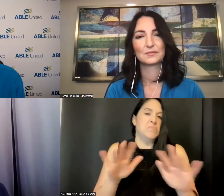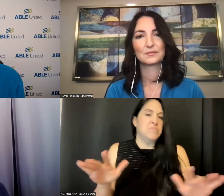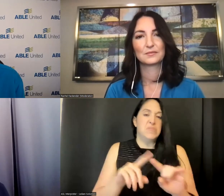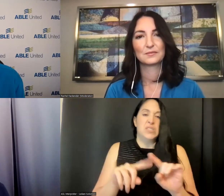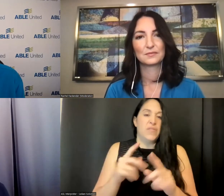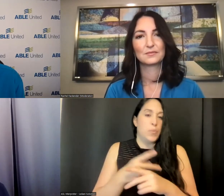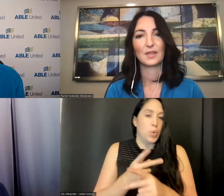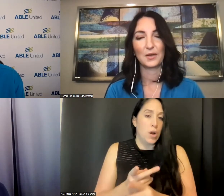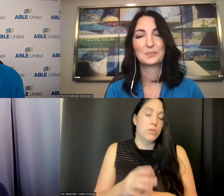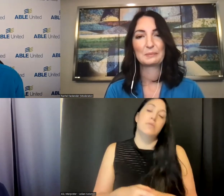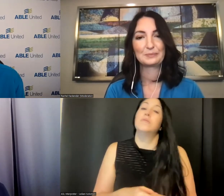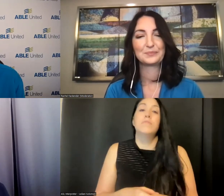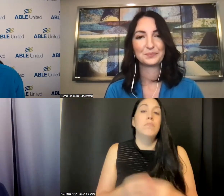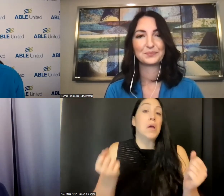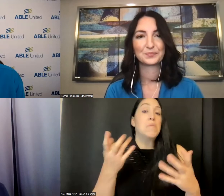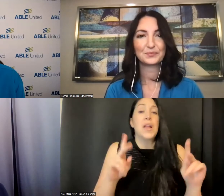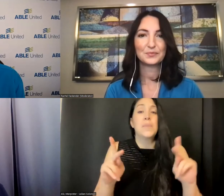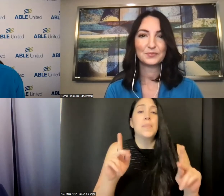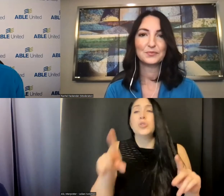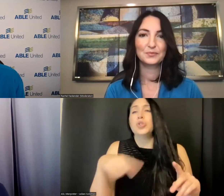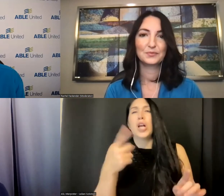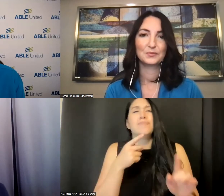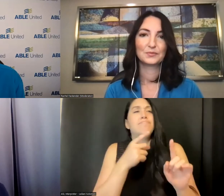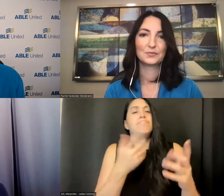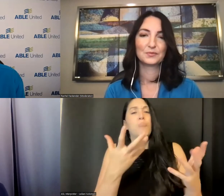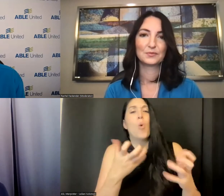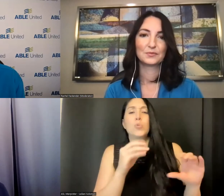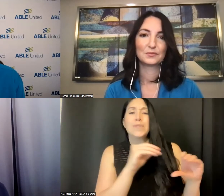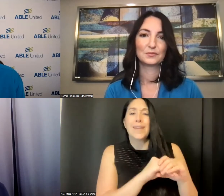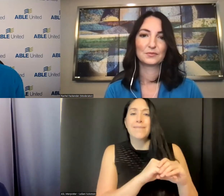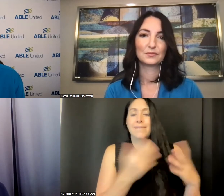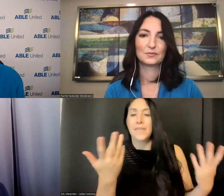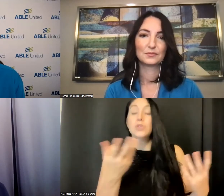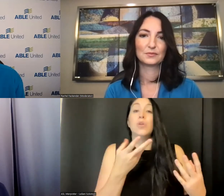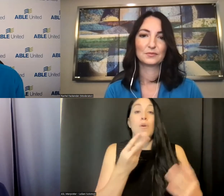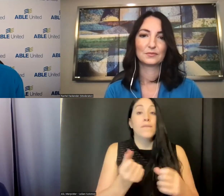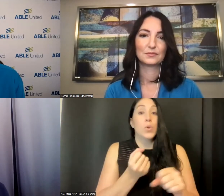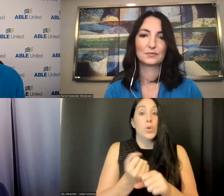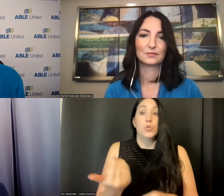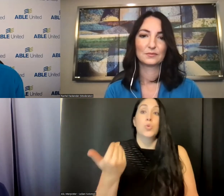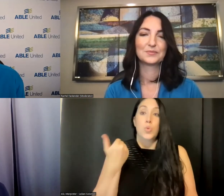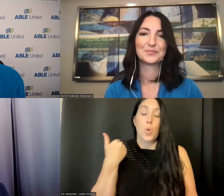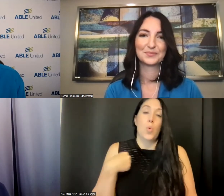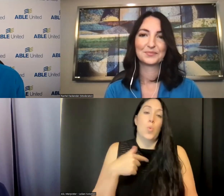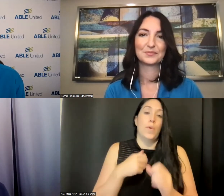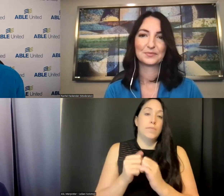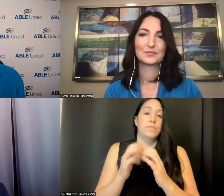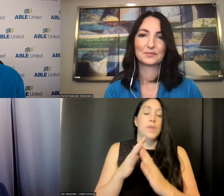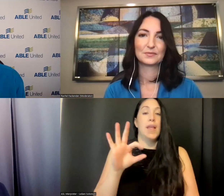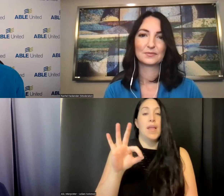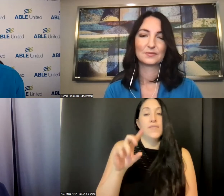looking to save, to have perseverance. So a few years ago, we were able to launch an FDIC savings